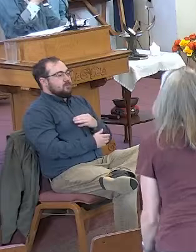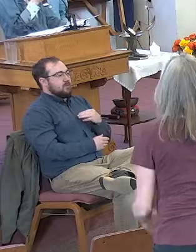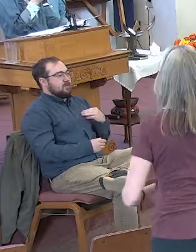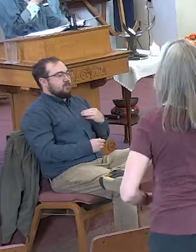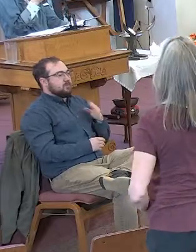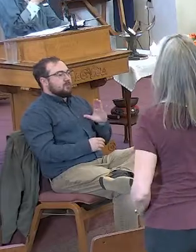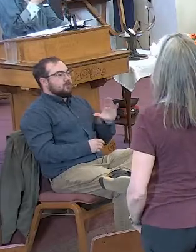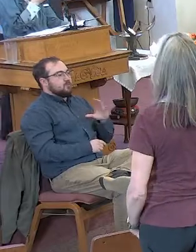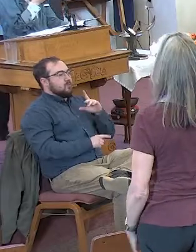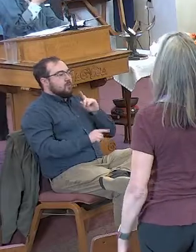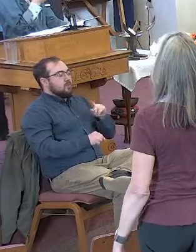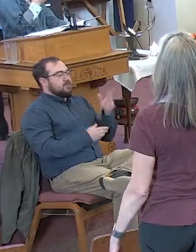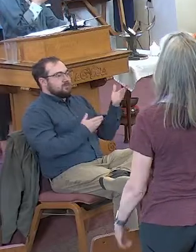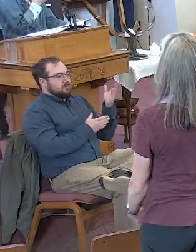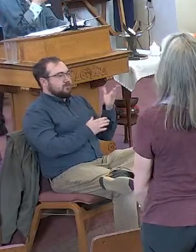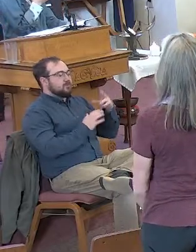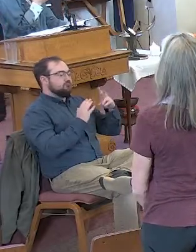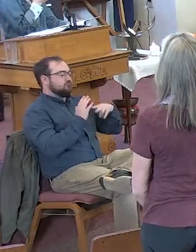of service?